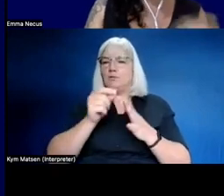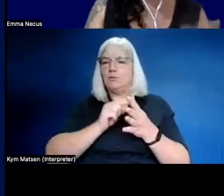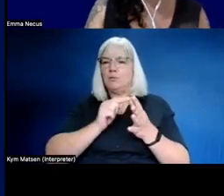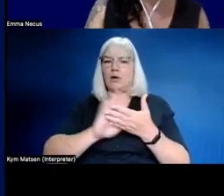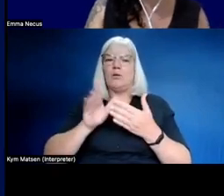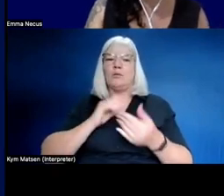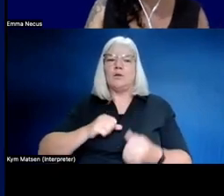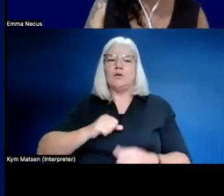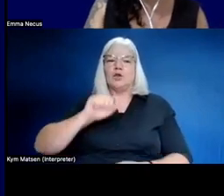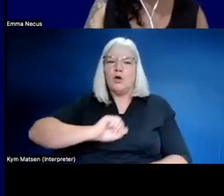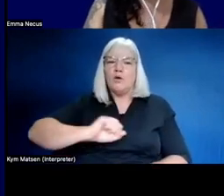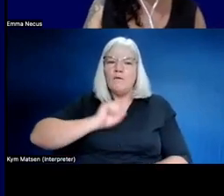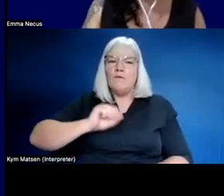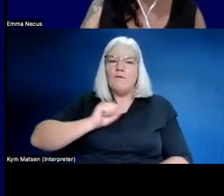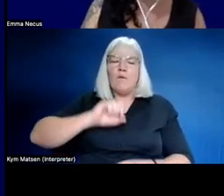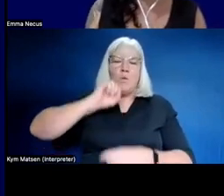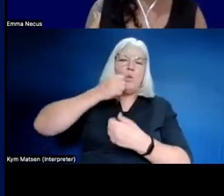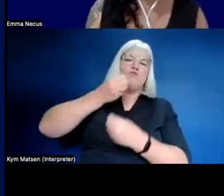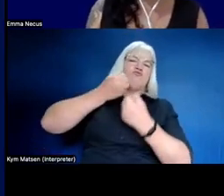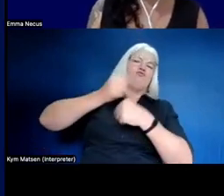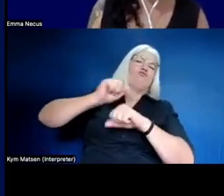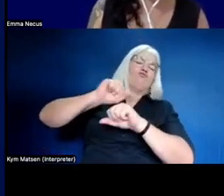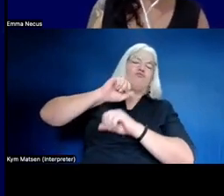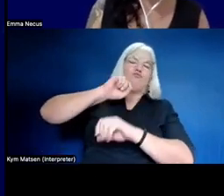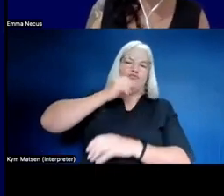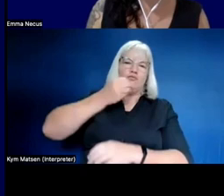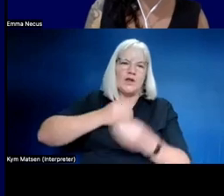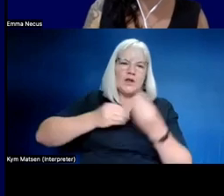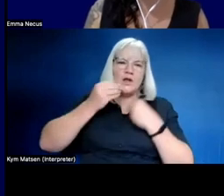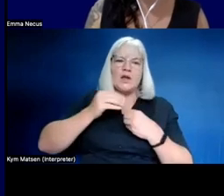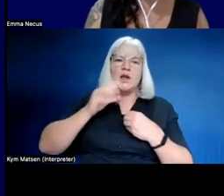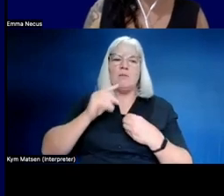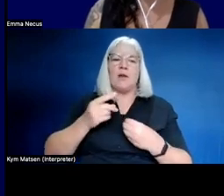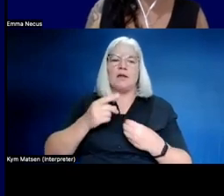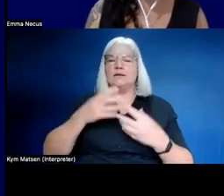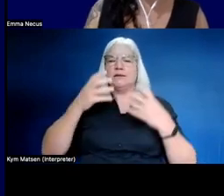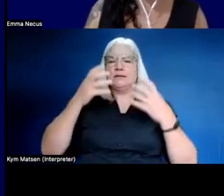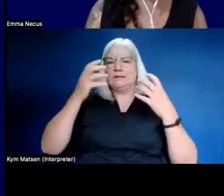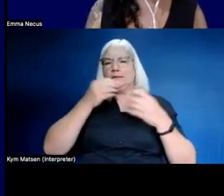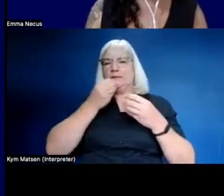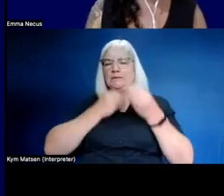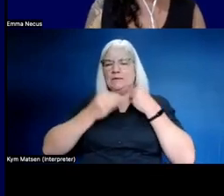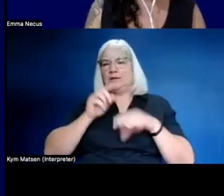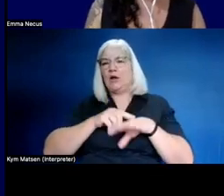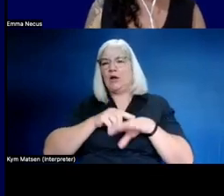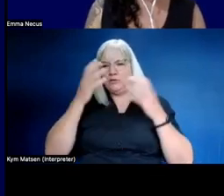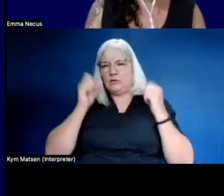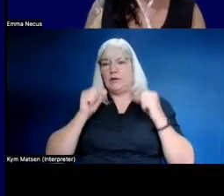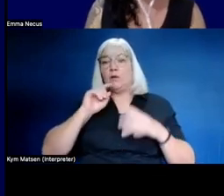I'm going to show you a video of Zoe now, and then I'll pause it and talk to that afterwards.